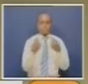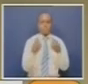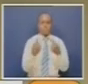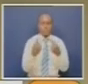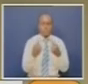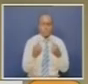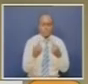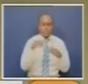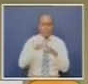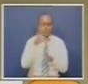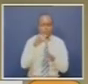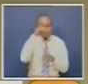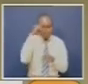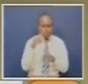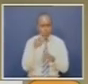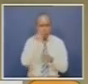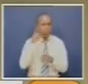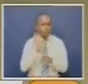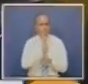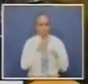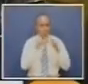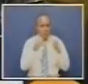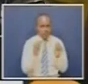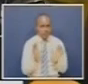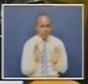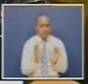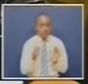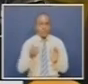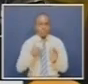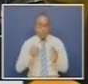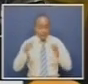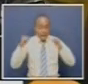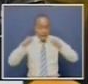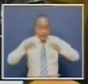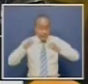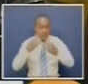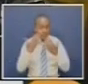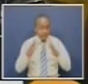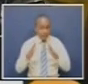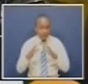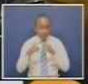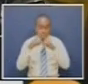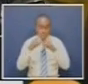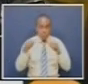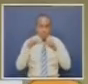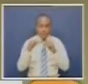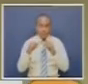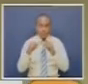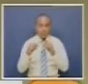Kalonzo used today in Tononoka. Okay. And you agree that the words that are being